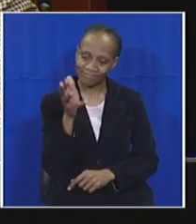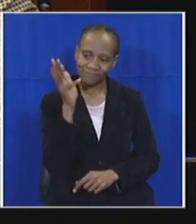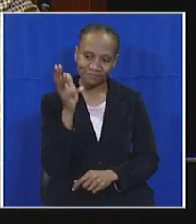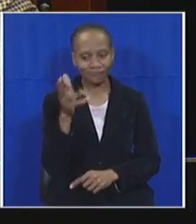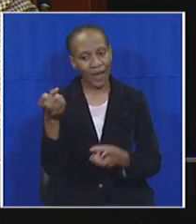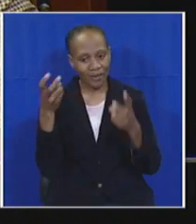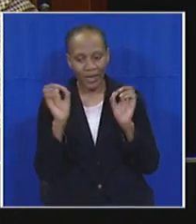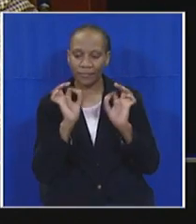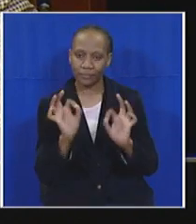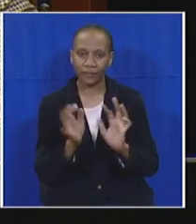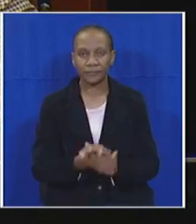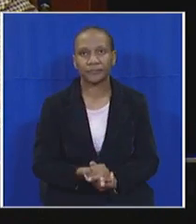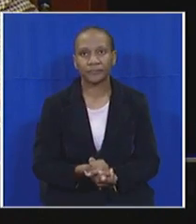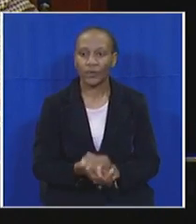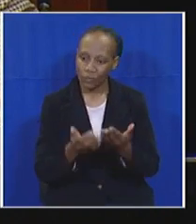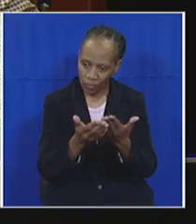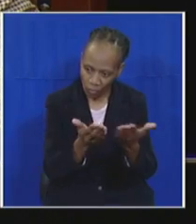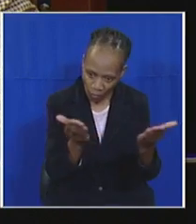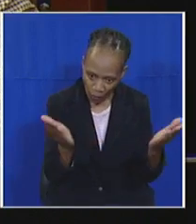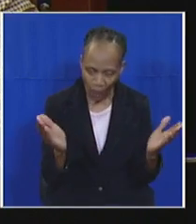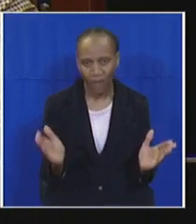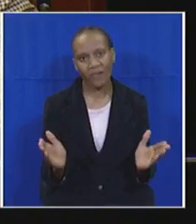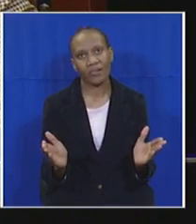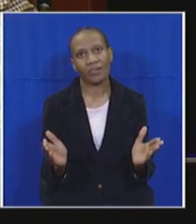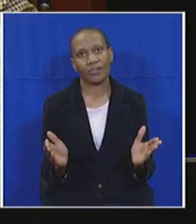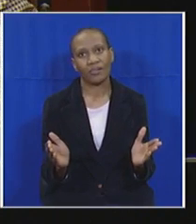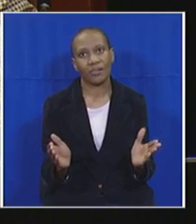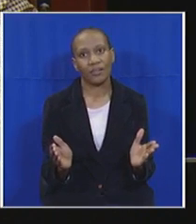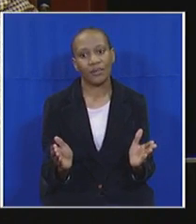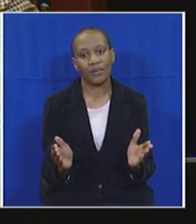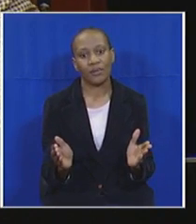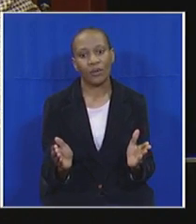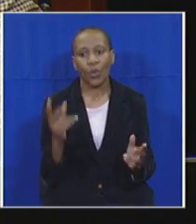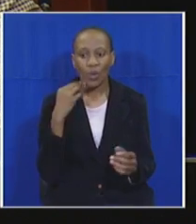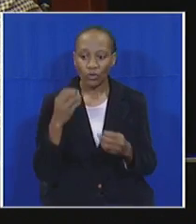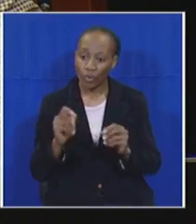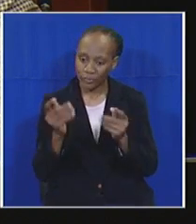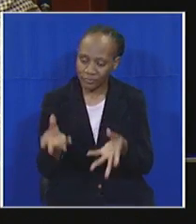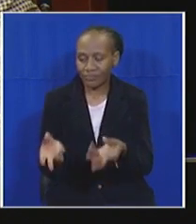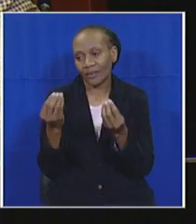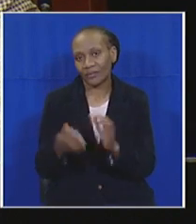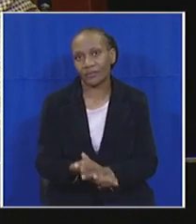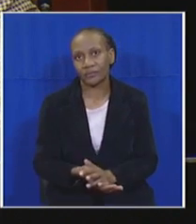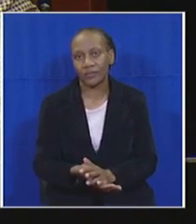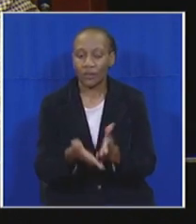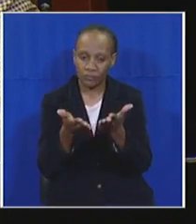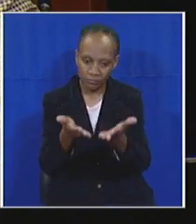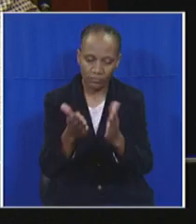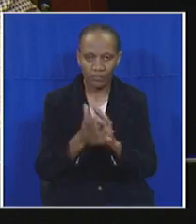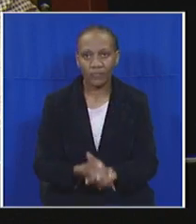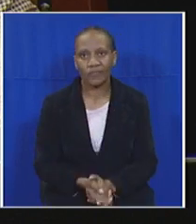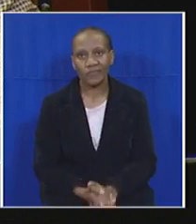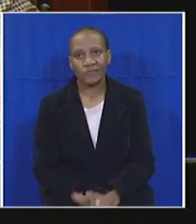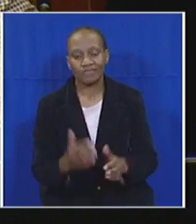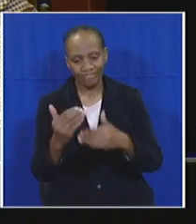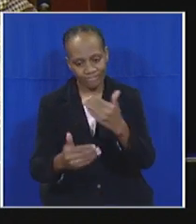And all of you, you'll have your speakers to come and respond on the issues. Honorable Kalis, can